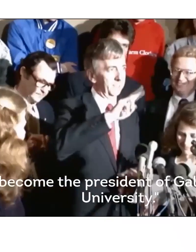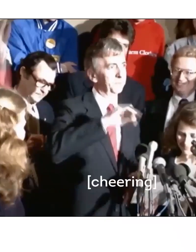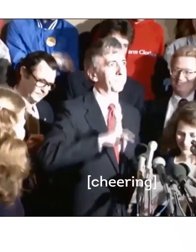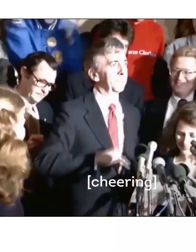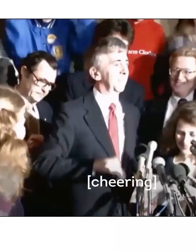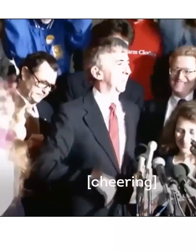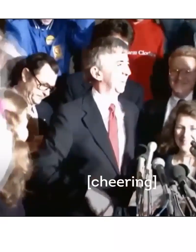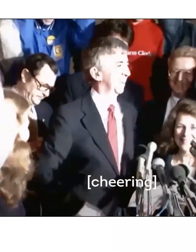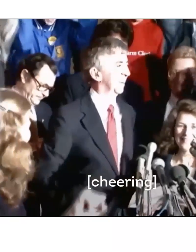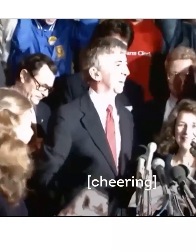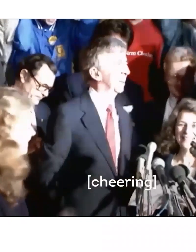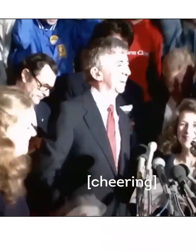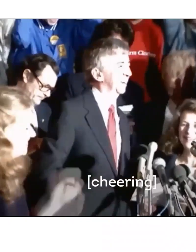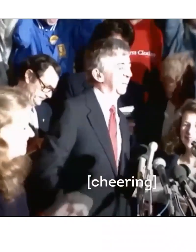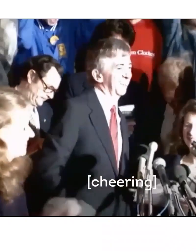University.